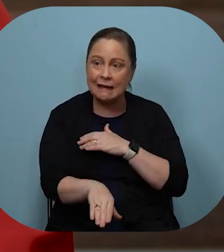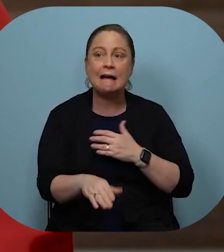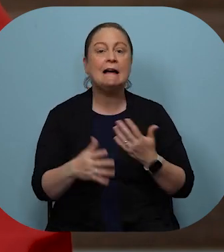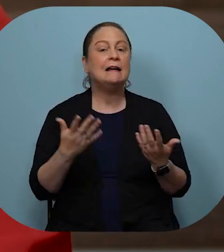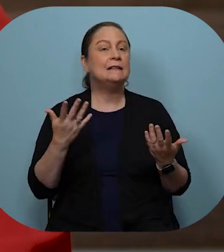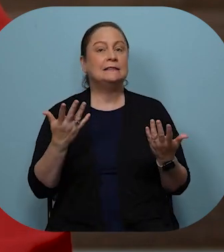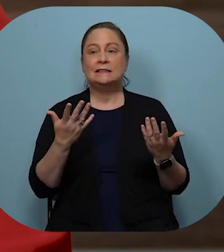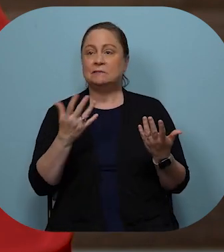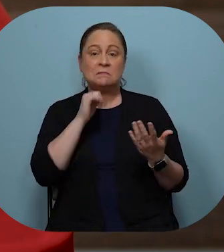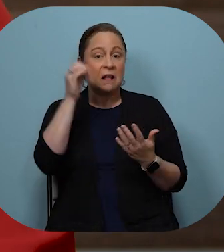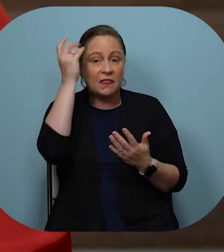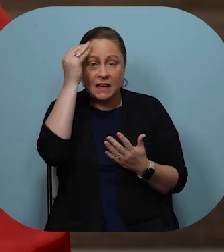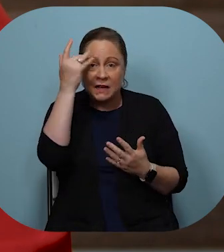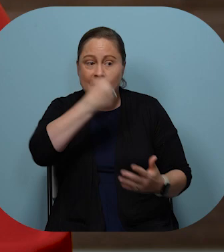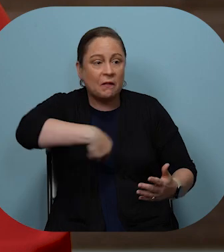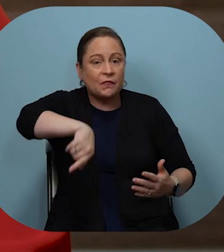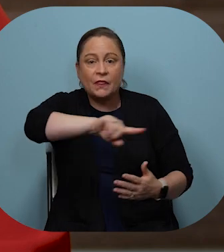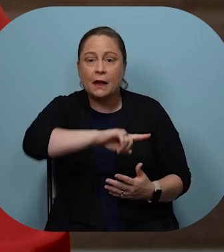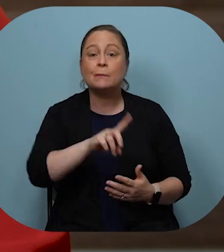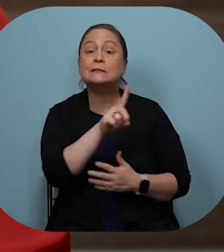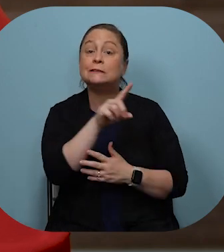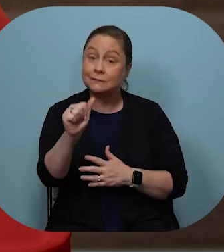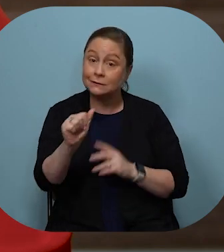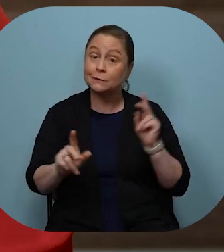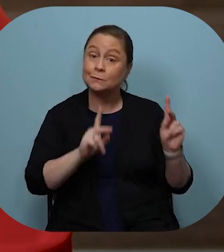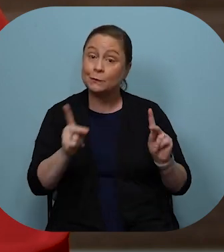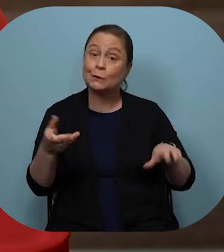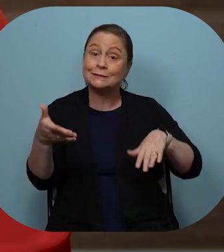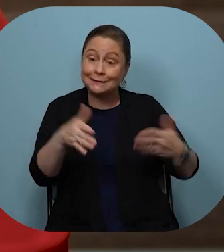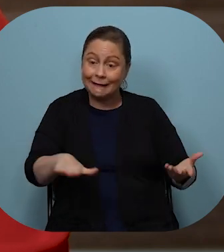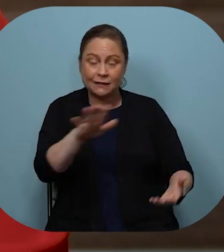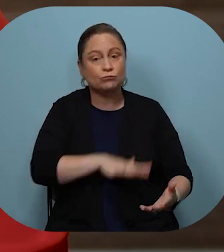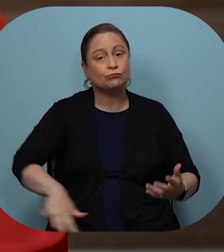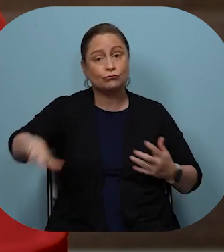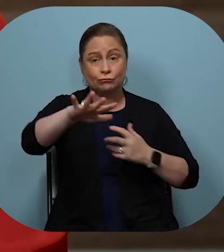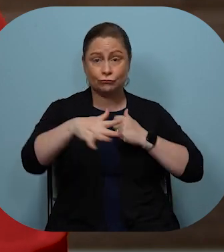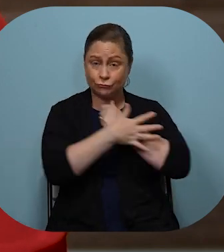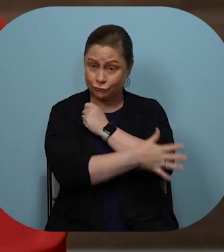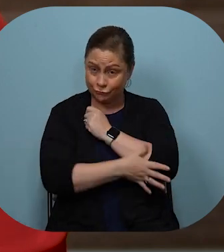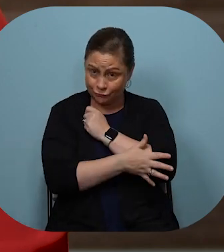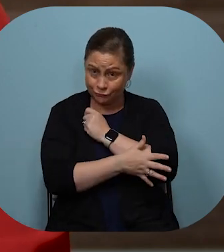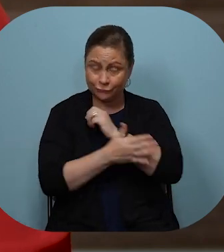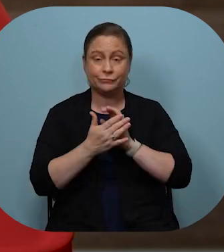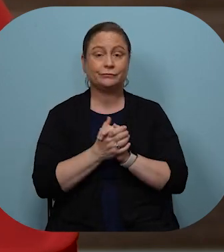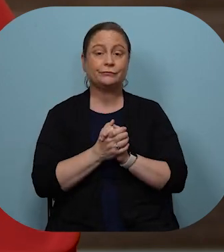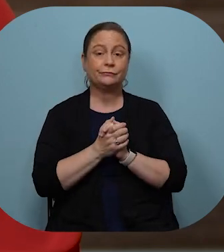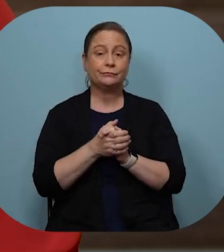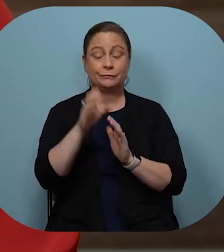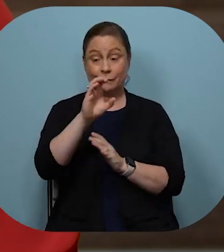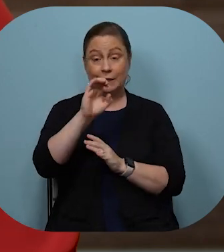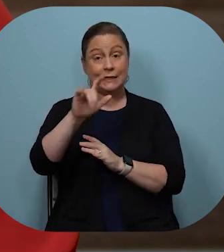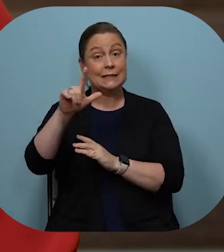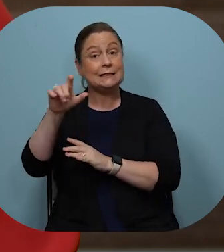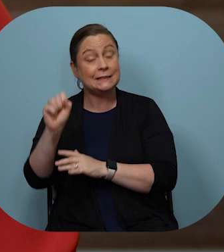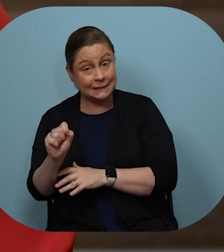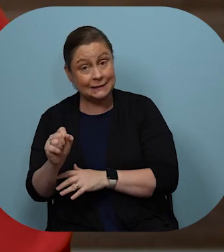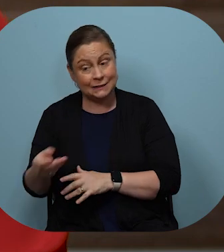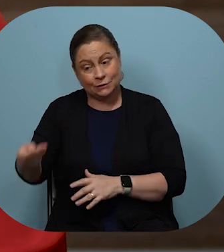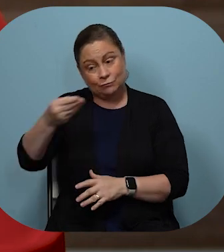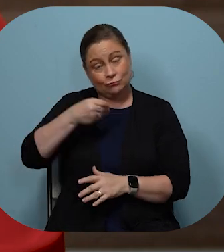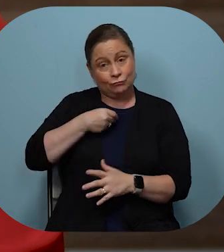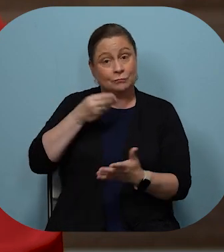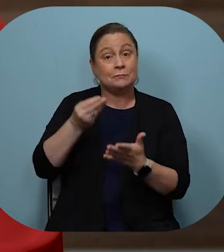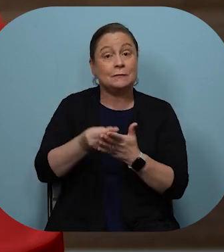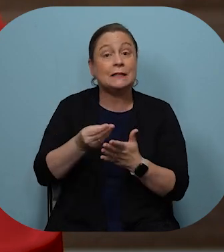just being an afterthought. And disabled people were dying across the country. While CILs received funding to assist